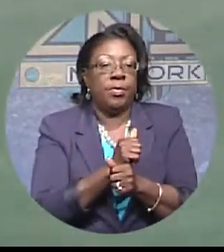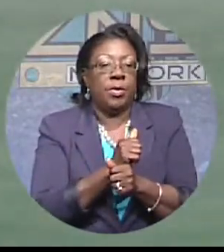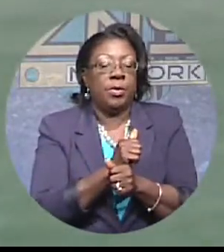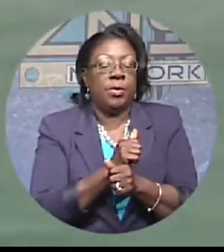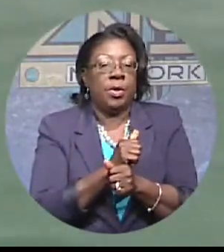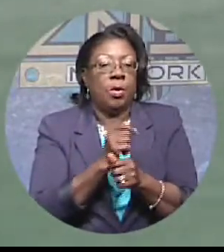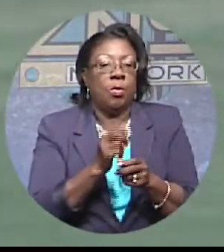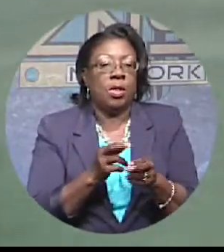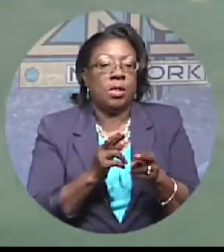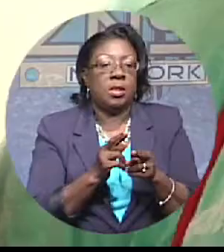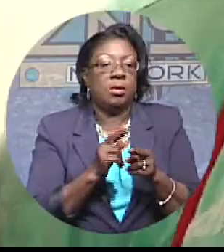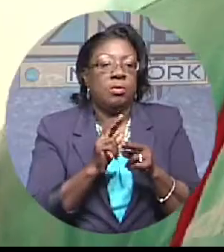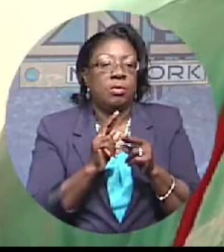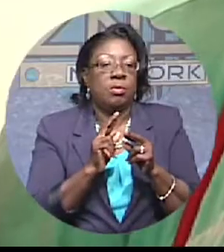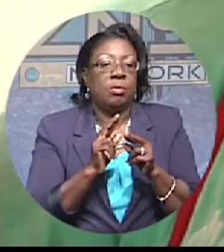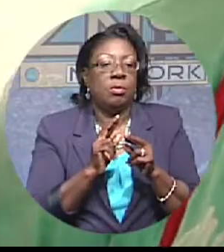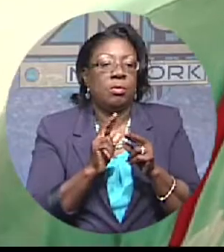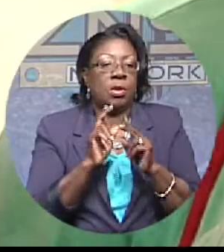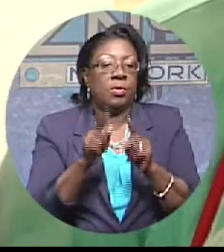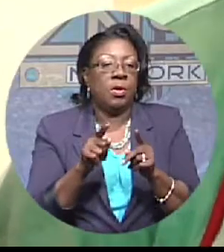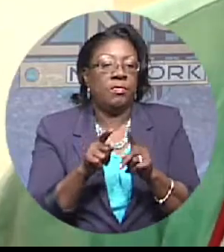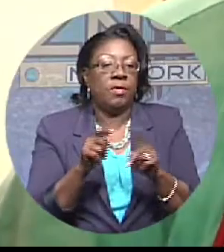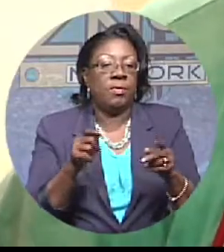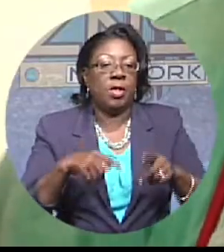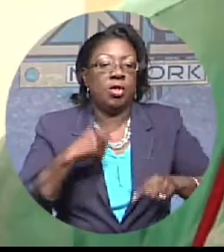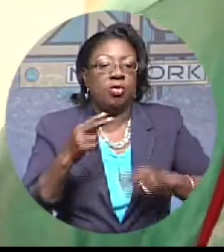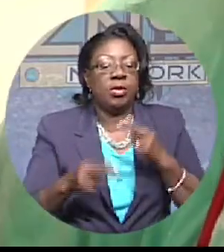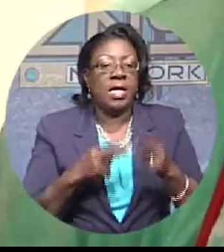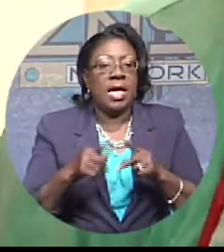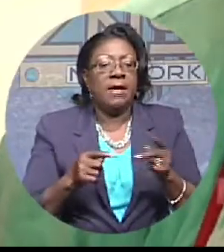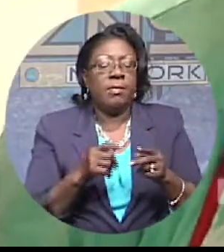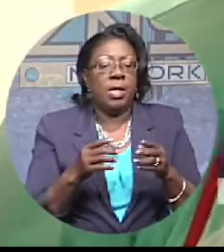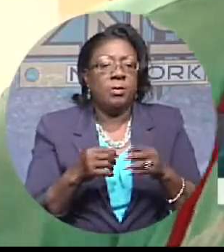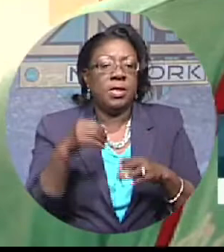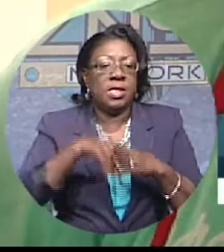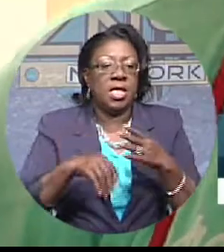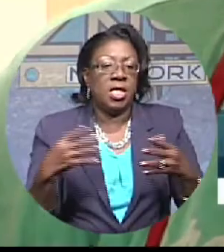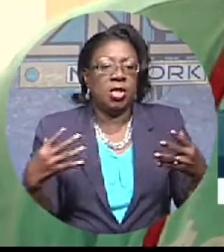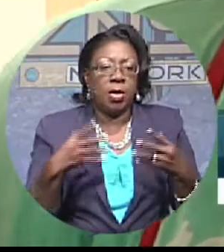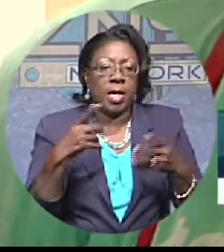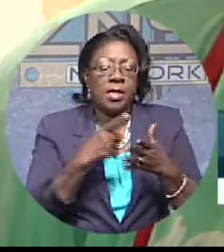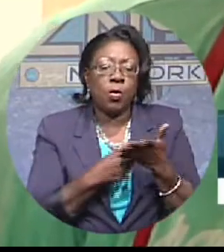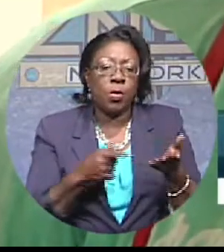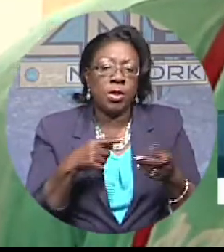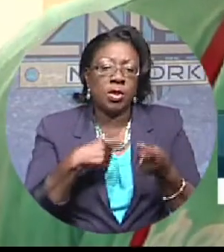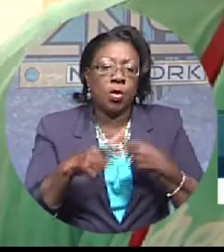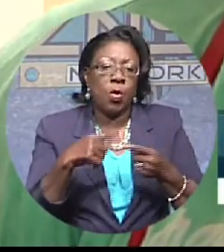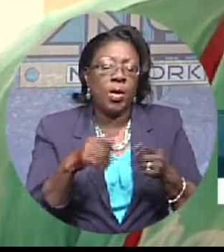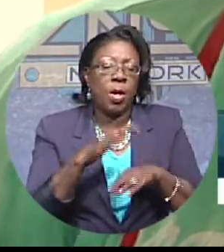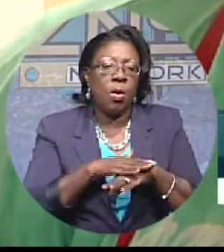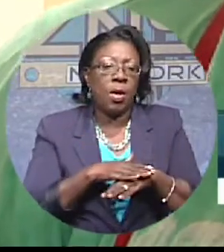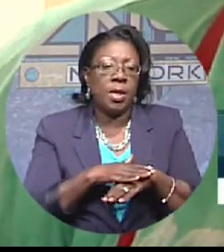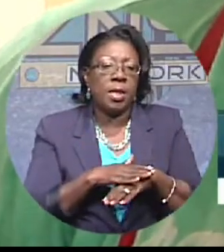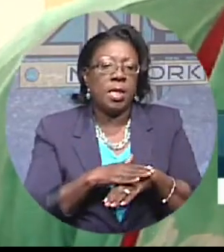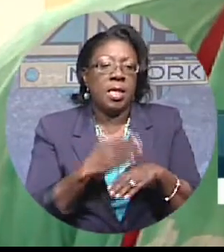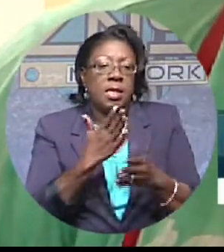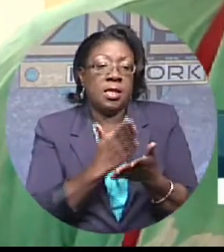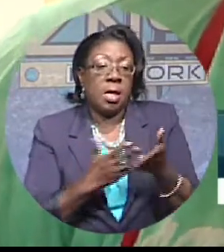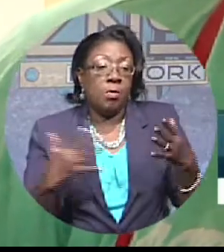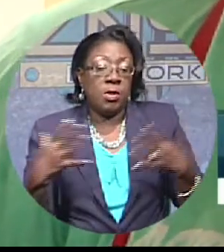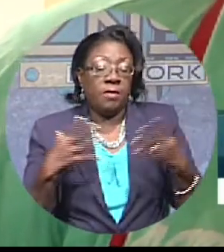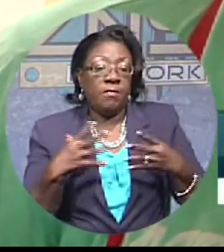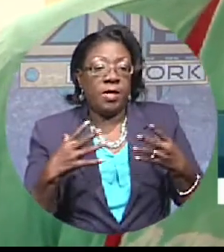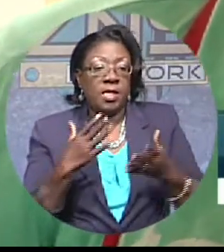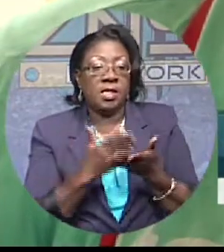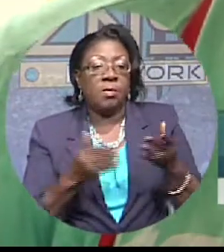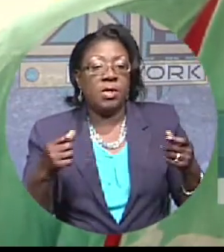the response from tourists? Everybody was in shock, like, what's going on, you know? Some was in fear, you know, some was